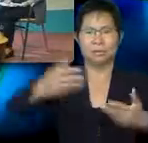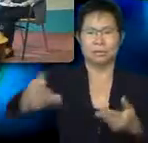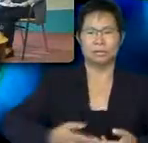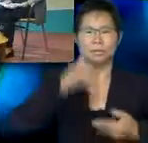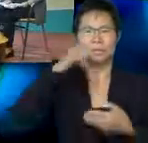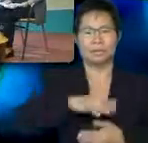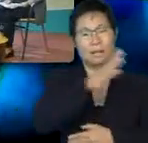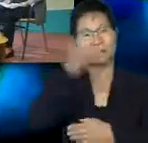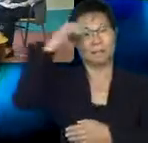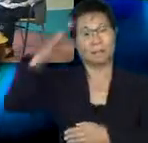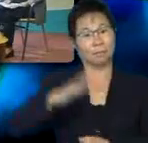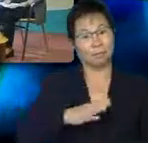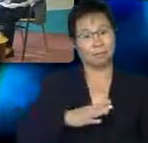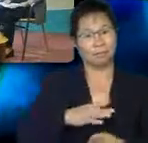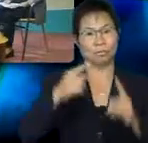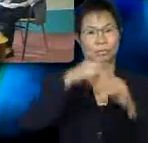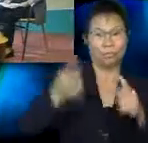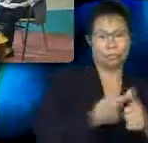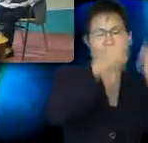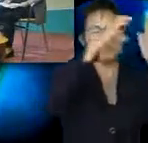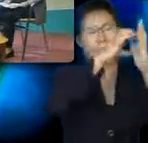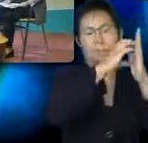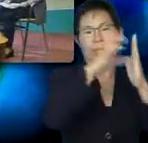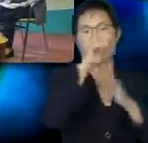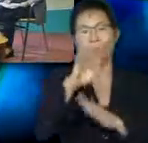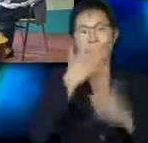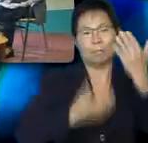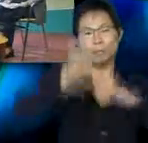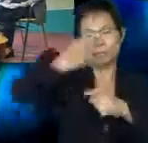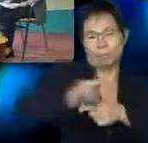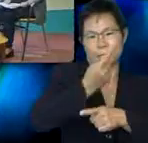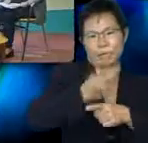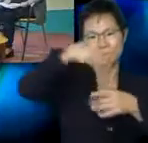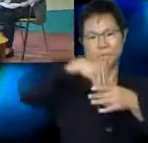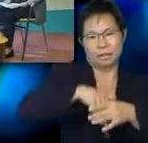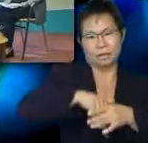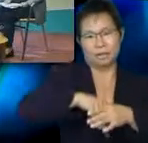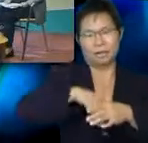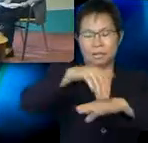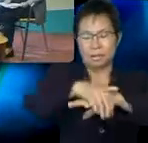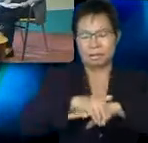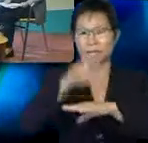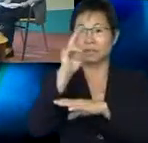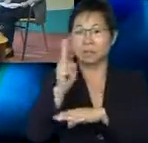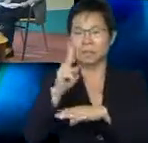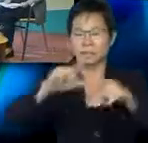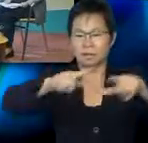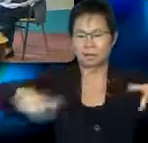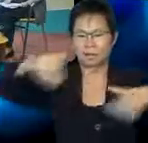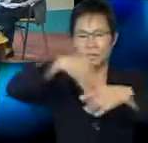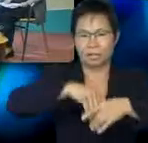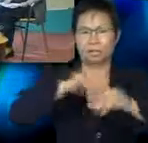Welcome, ladies and gentlemen, to the first episode of Best Practice in English as a Second